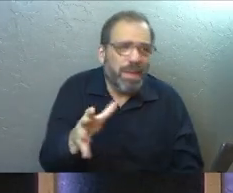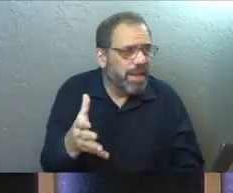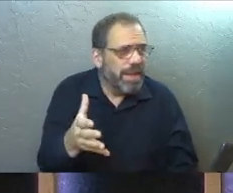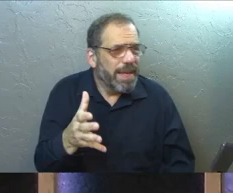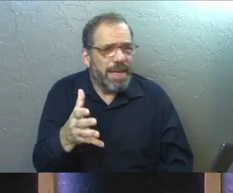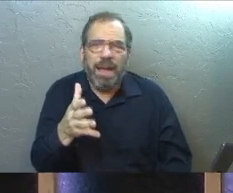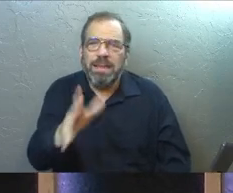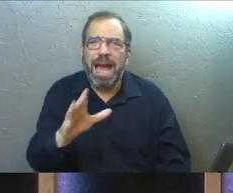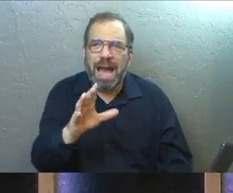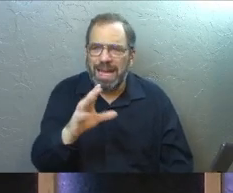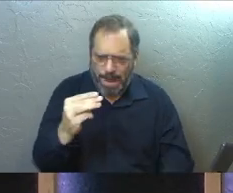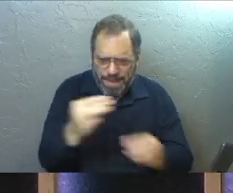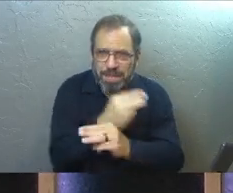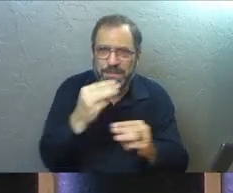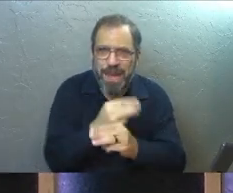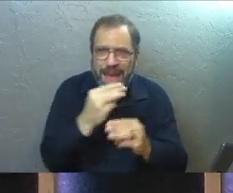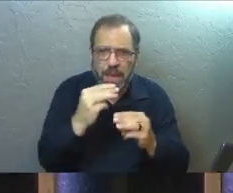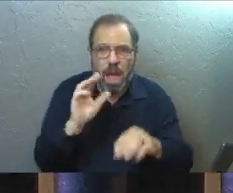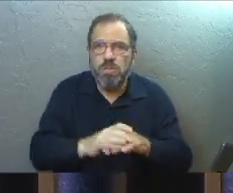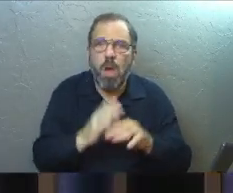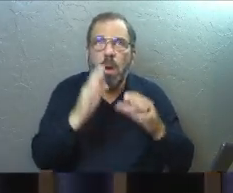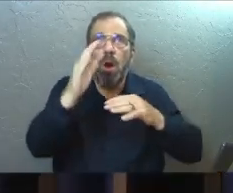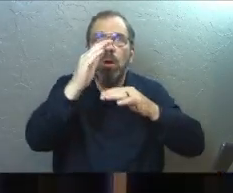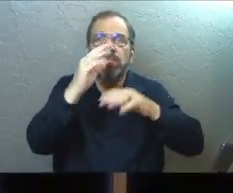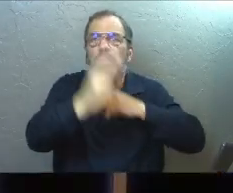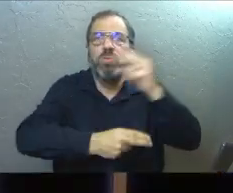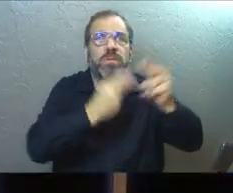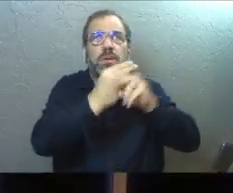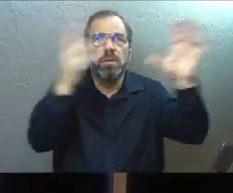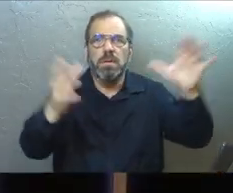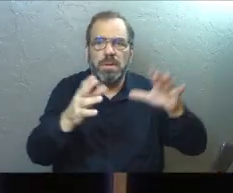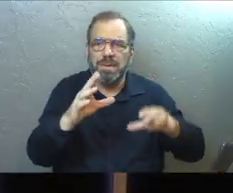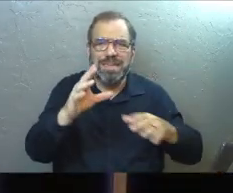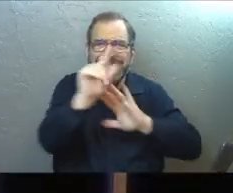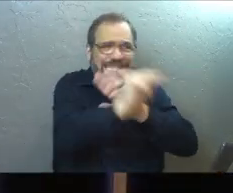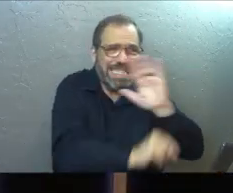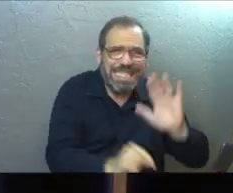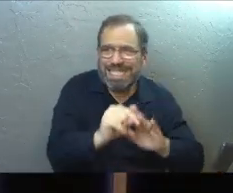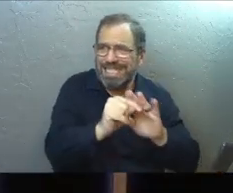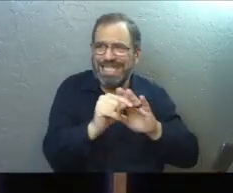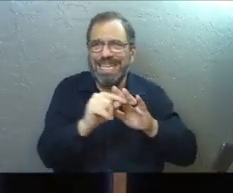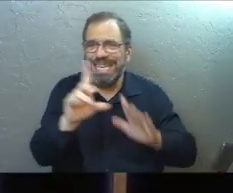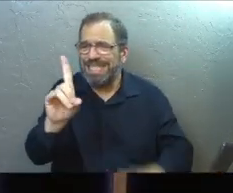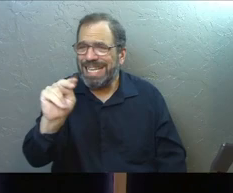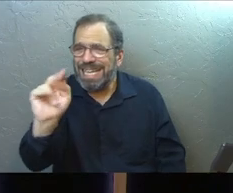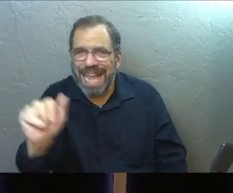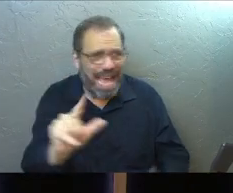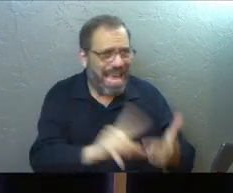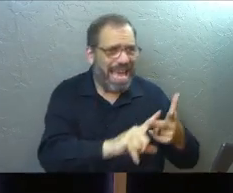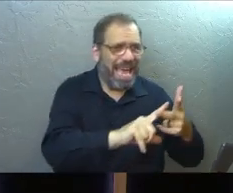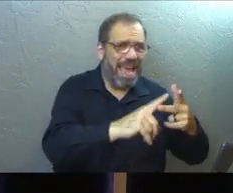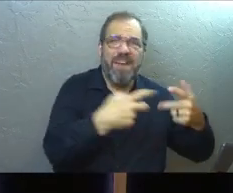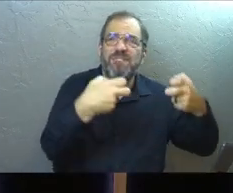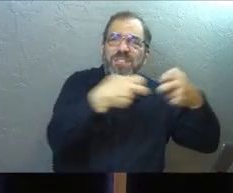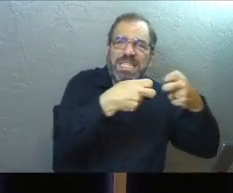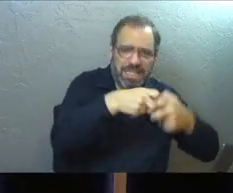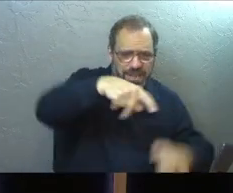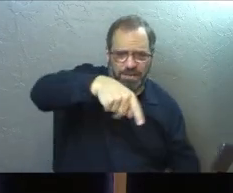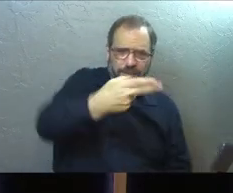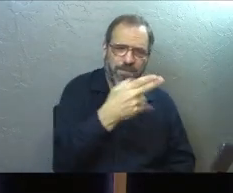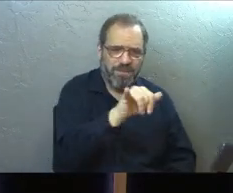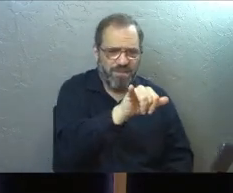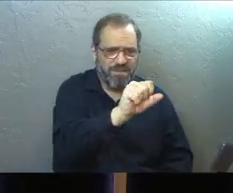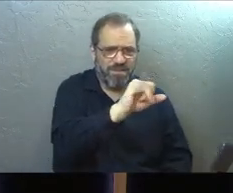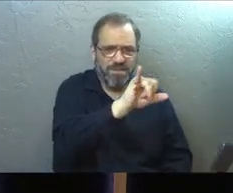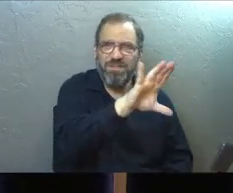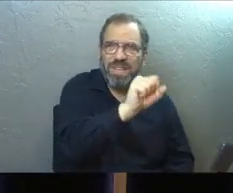like mathematics, the order of the universe, the seasons, DNA, physics, everything